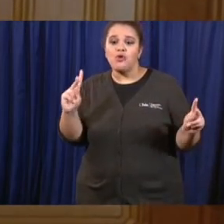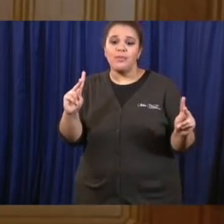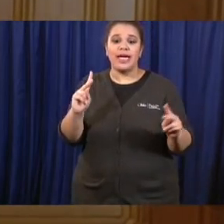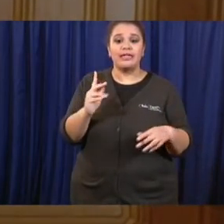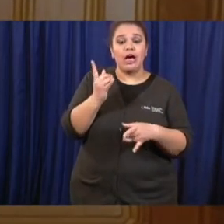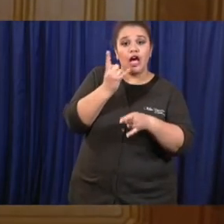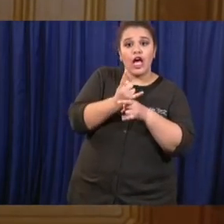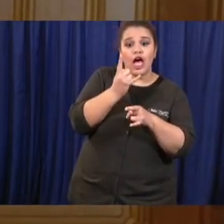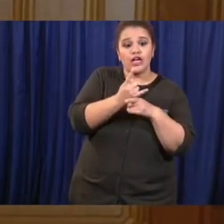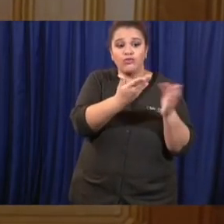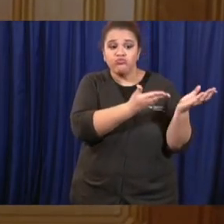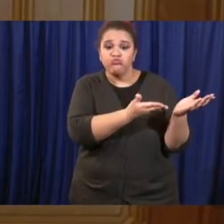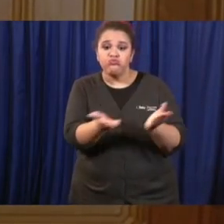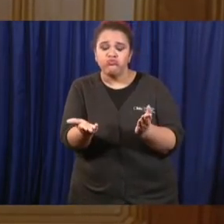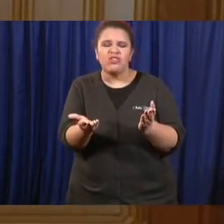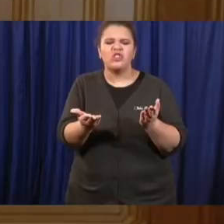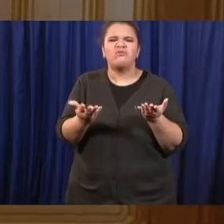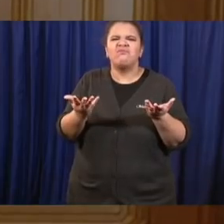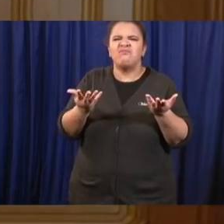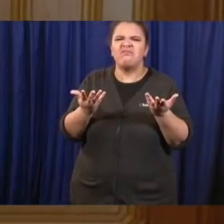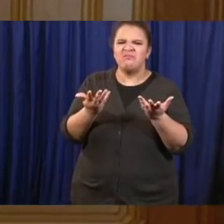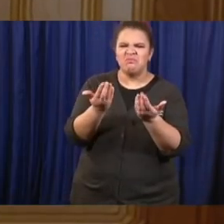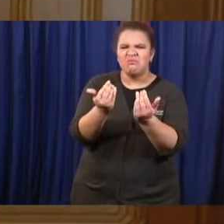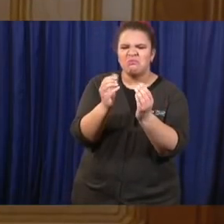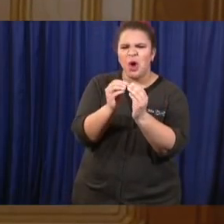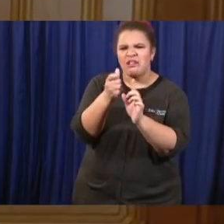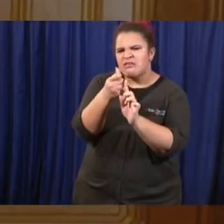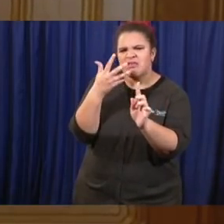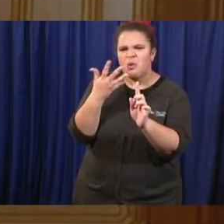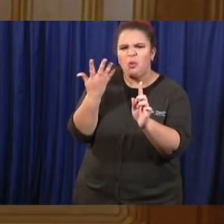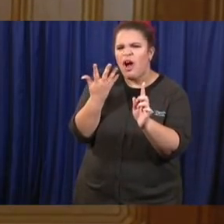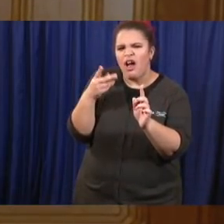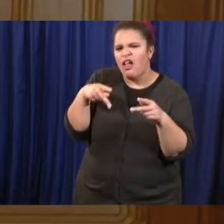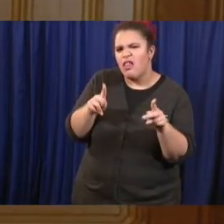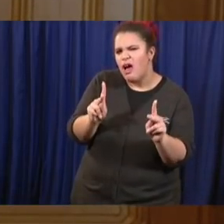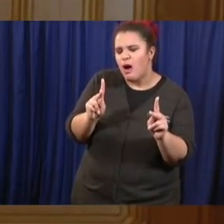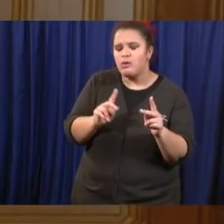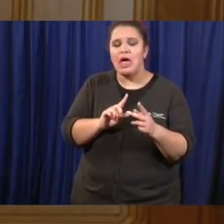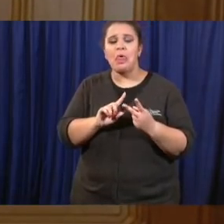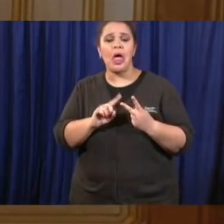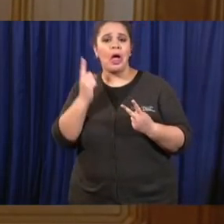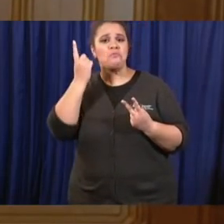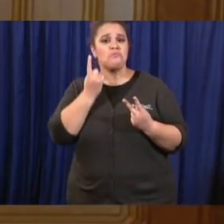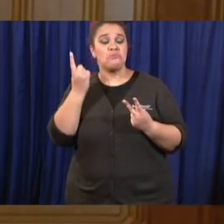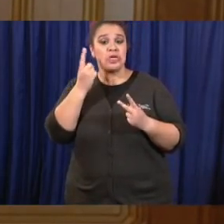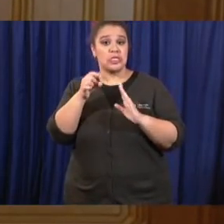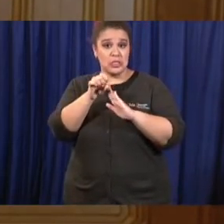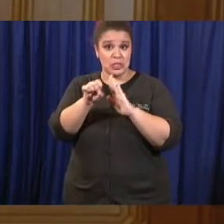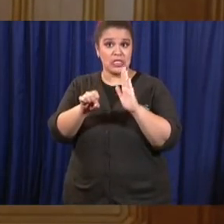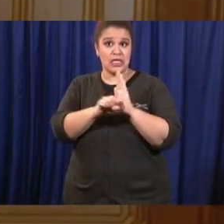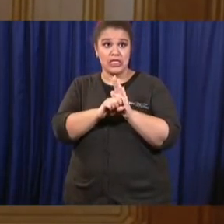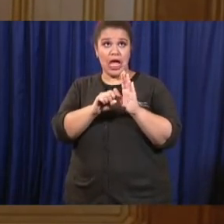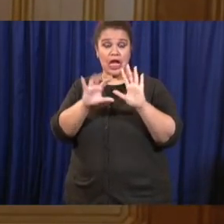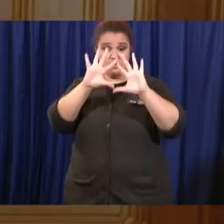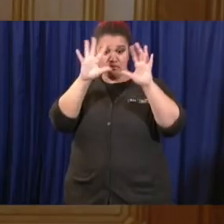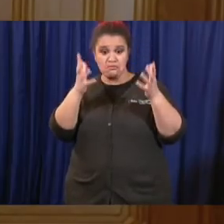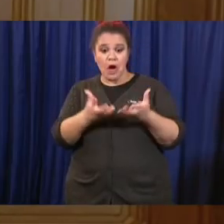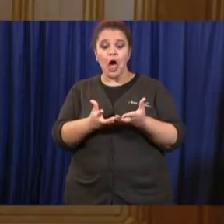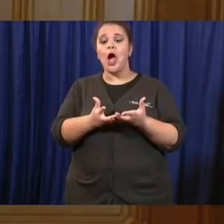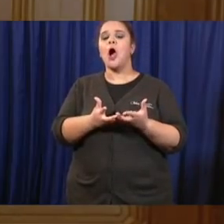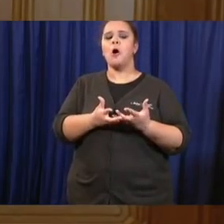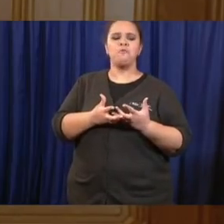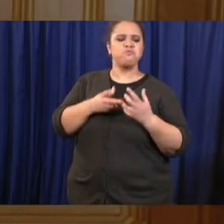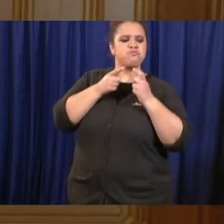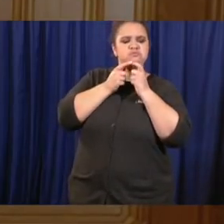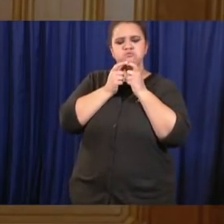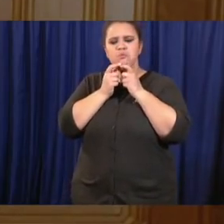being allowed? And also, is the state looking for ways like this, unique ways that allow people to stay safe, continue the